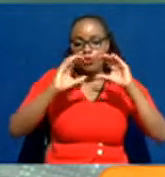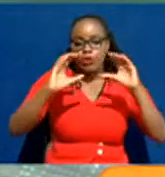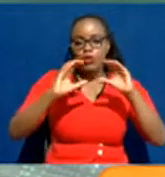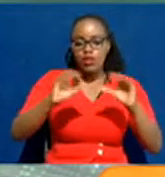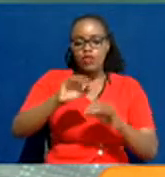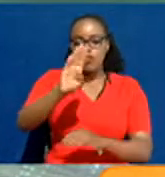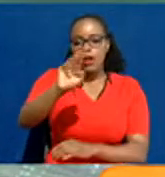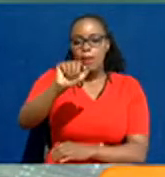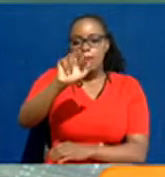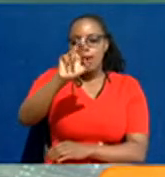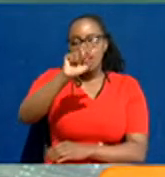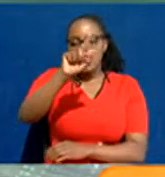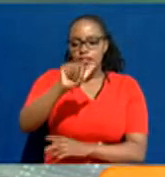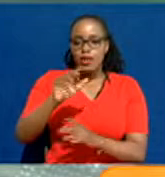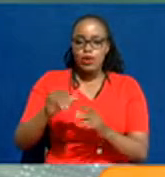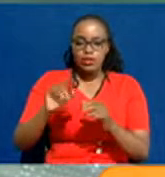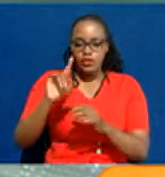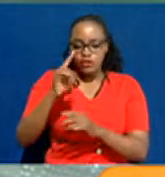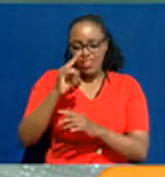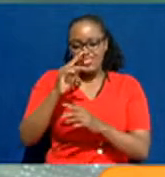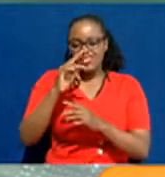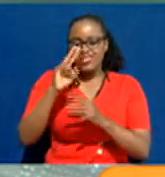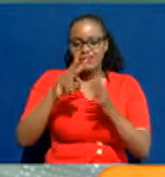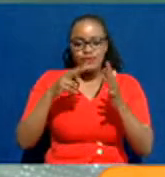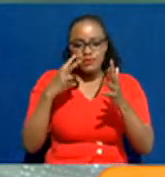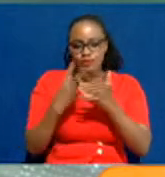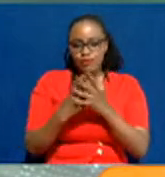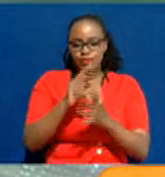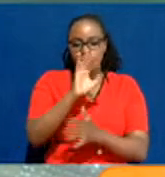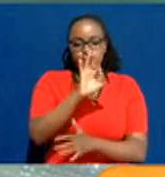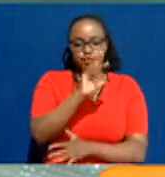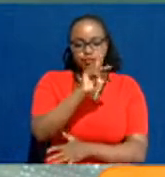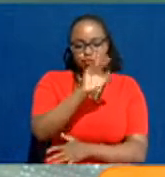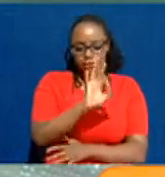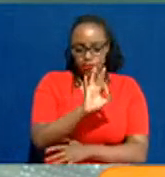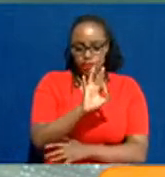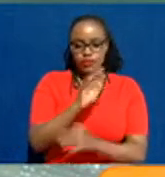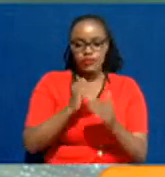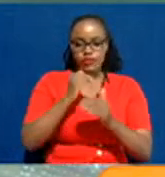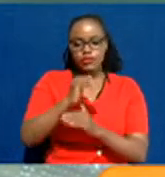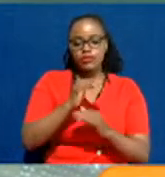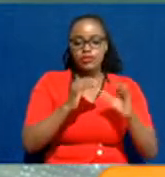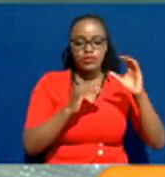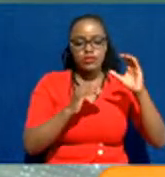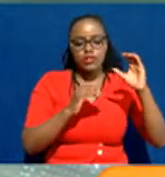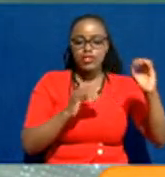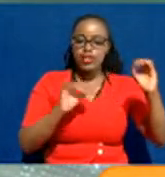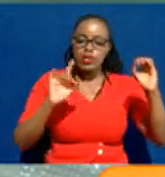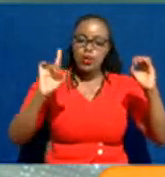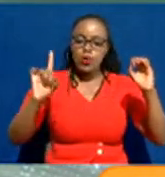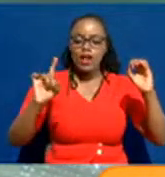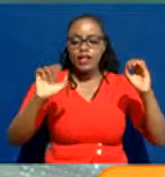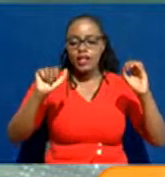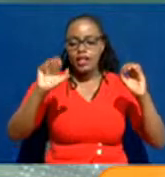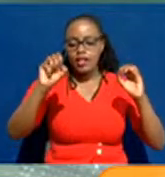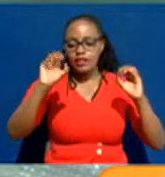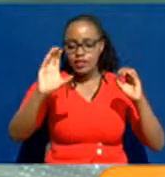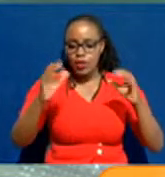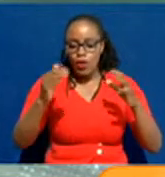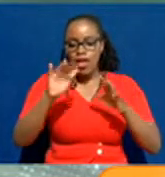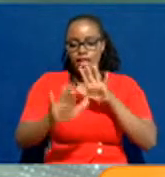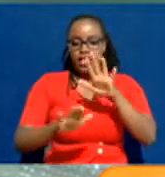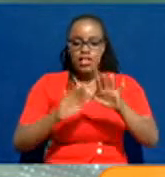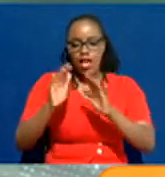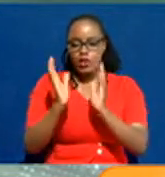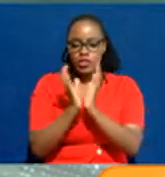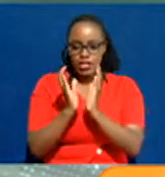Baraza was handed his first defeat in the FKF Premier League after a 1-0 loss to AFC Leopards at the Nyayo National Stadium in